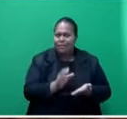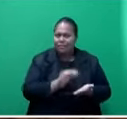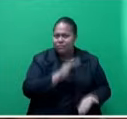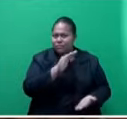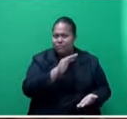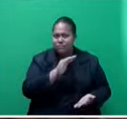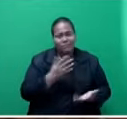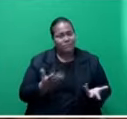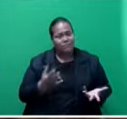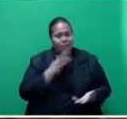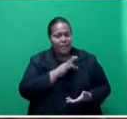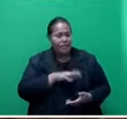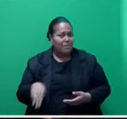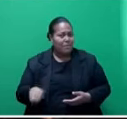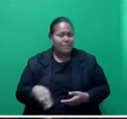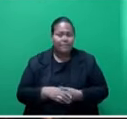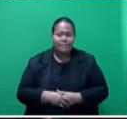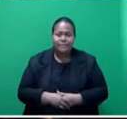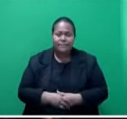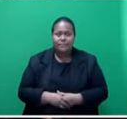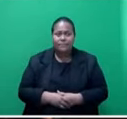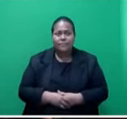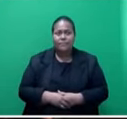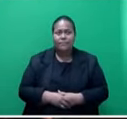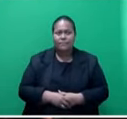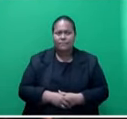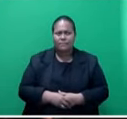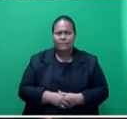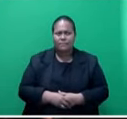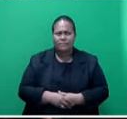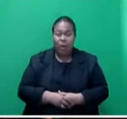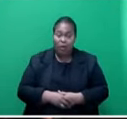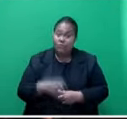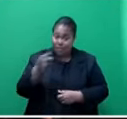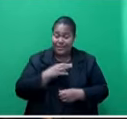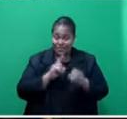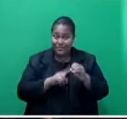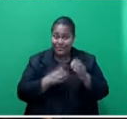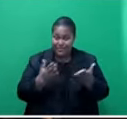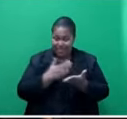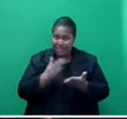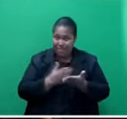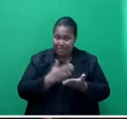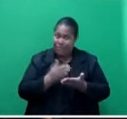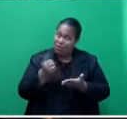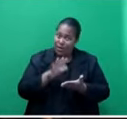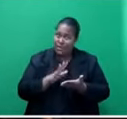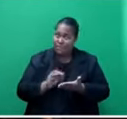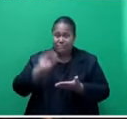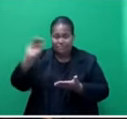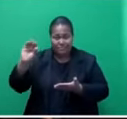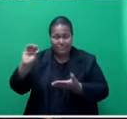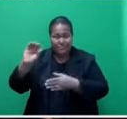Oh, so the question is FNPF investing offshore? Yes. Yeah, they have some accounts offshore already at the moment. Yes, they